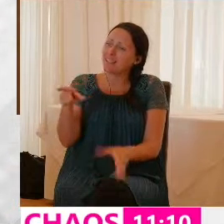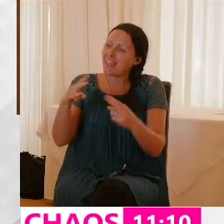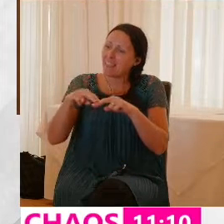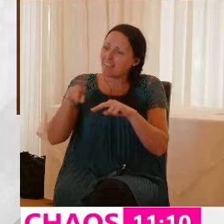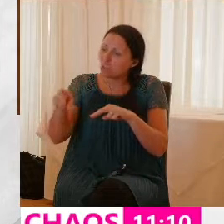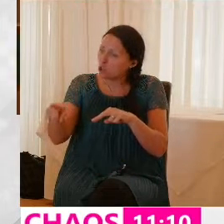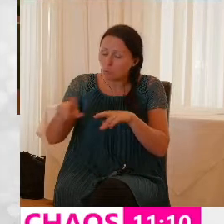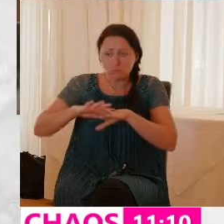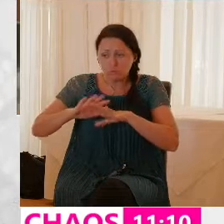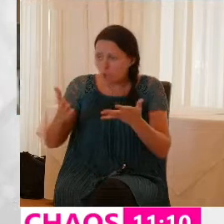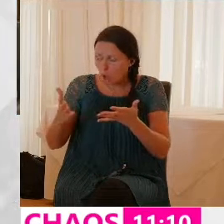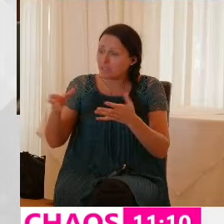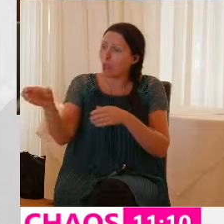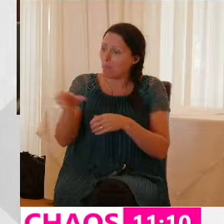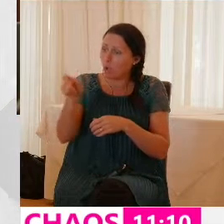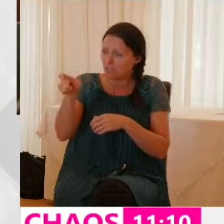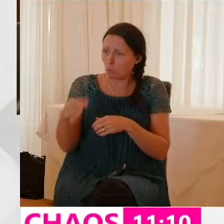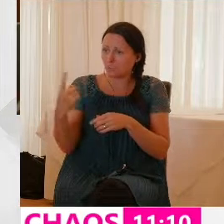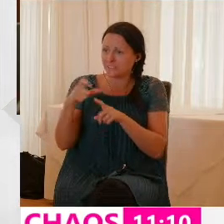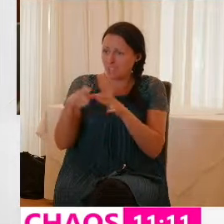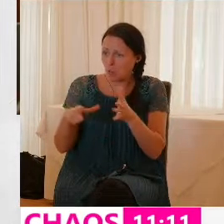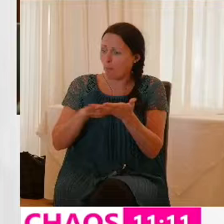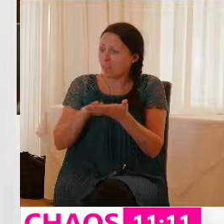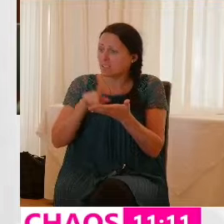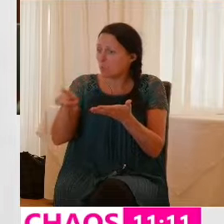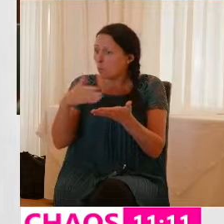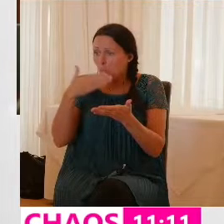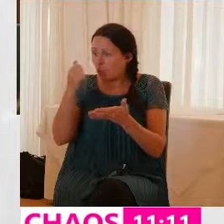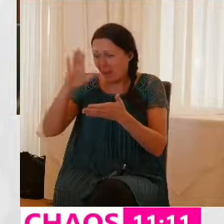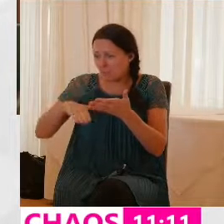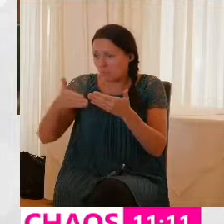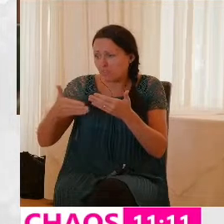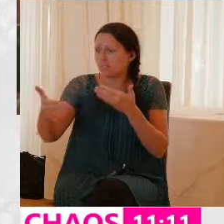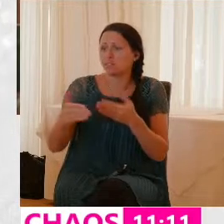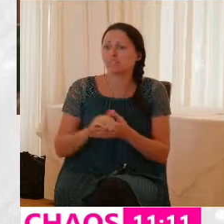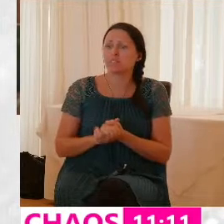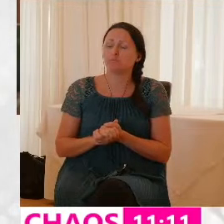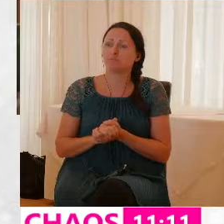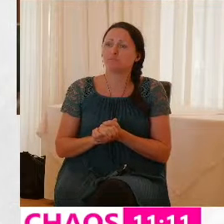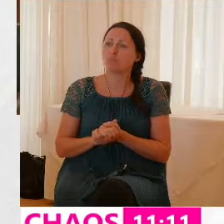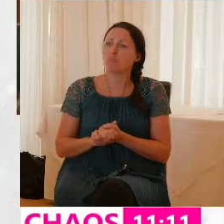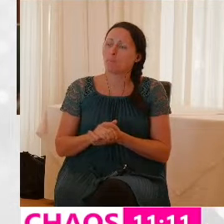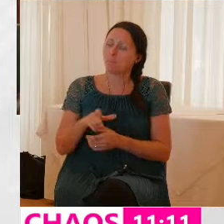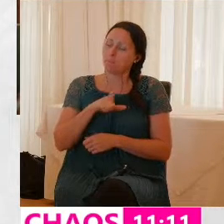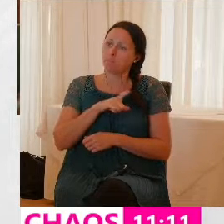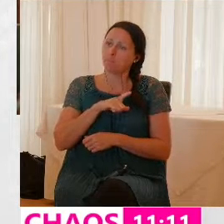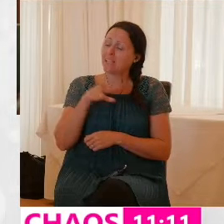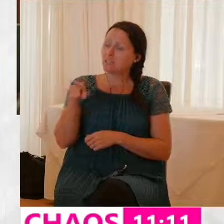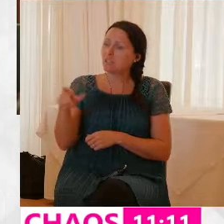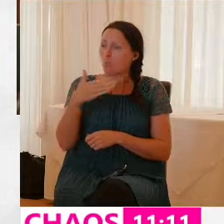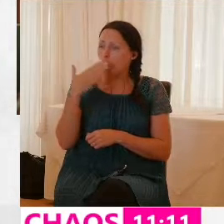of employing. And I was telling that, okay, what that leads to then? And they were telling that my awareness, because I don't have that